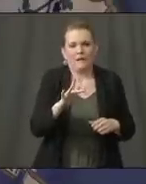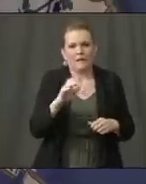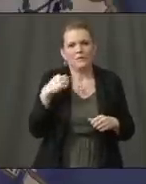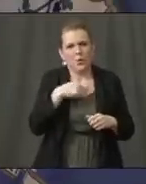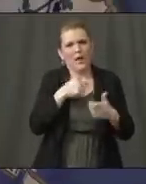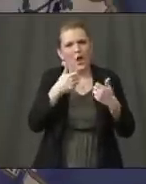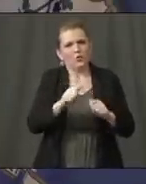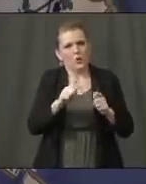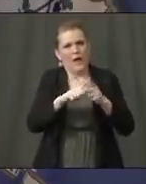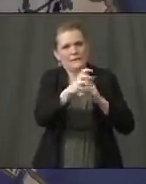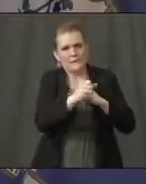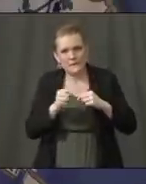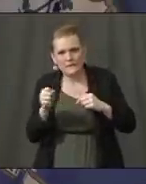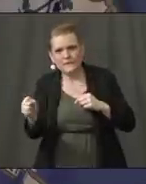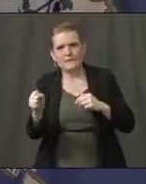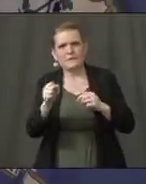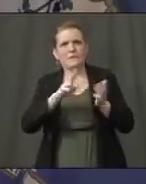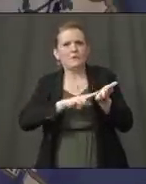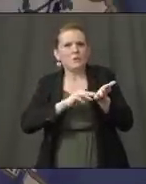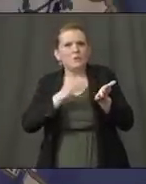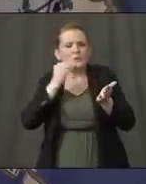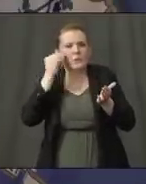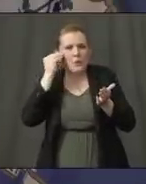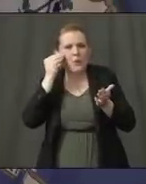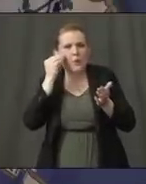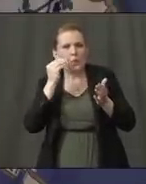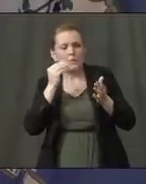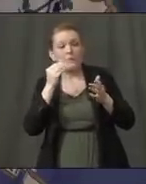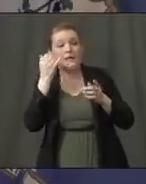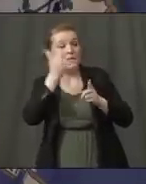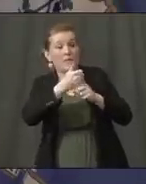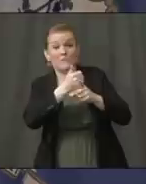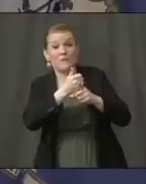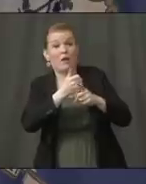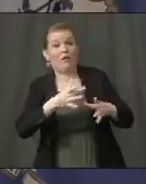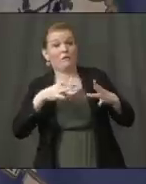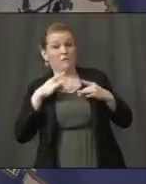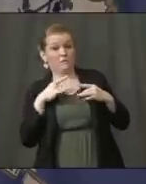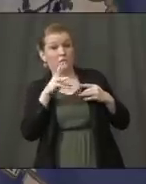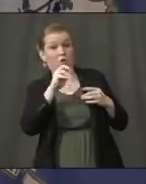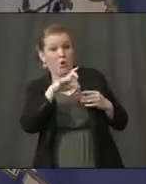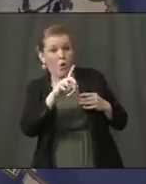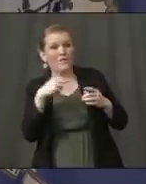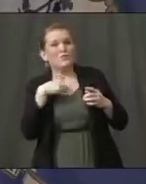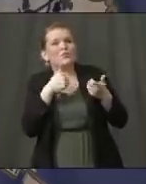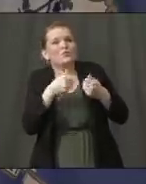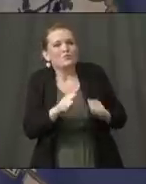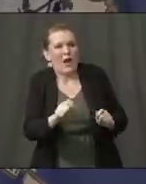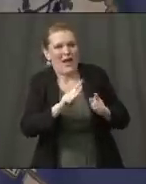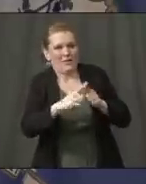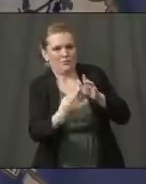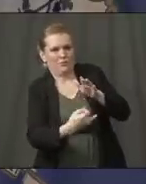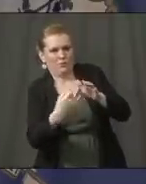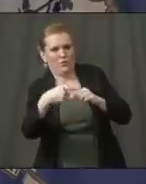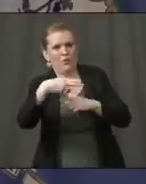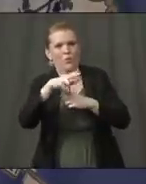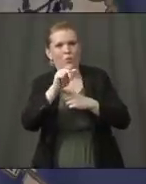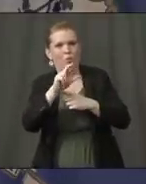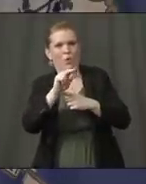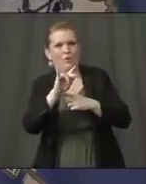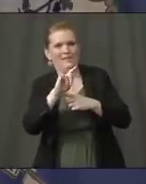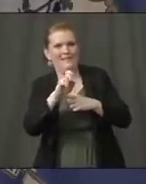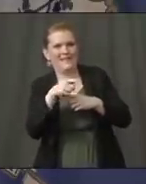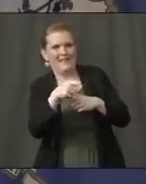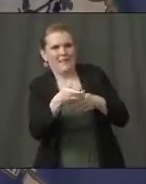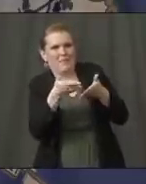can stay, closer to home, at least closer to the nursing home where they've always been. I was intrigued talking to some of the other governors about how they're